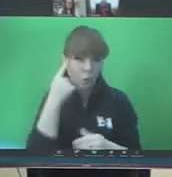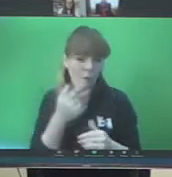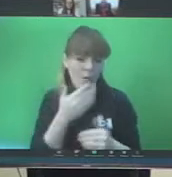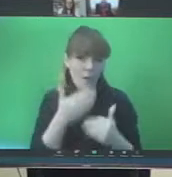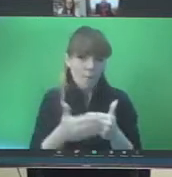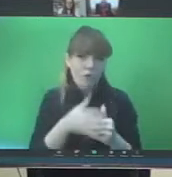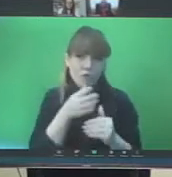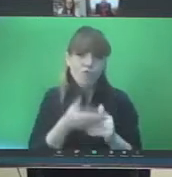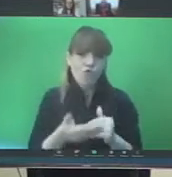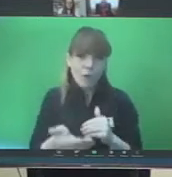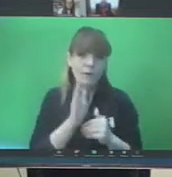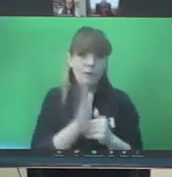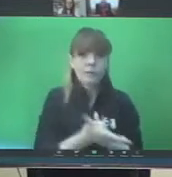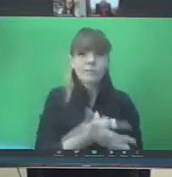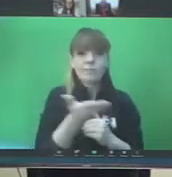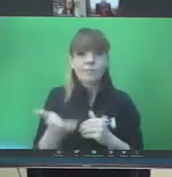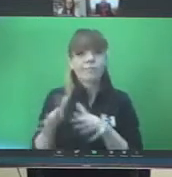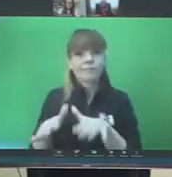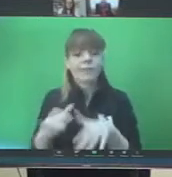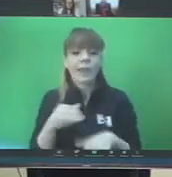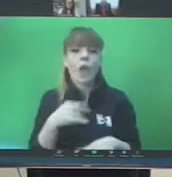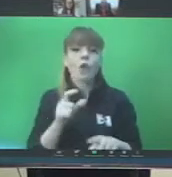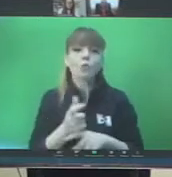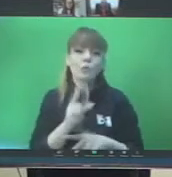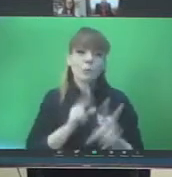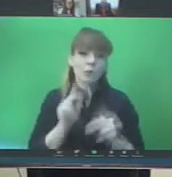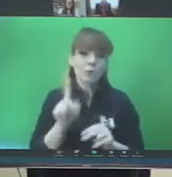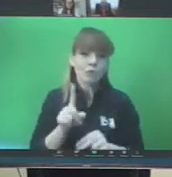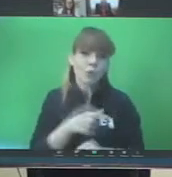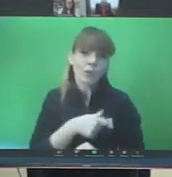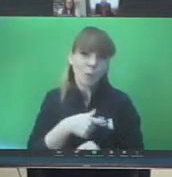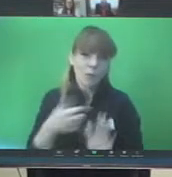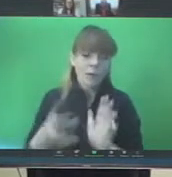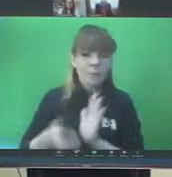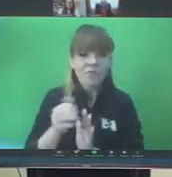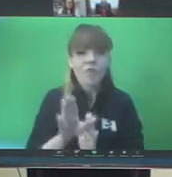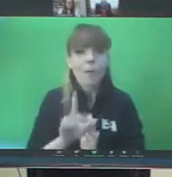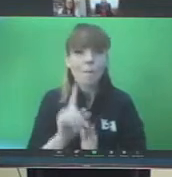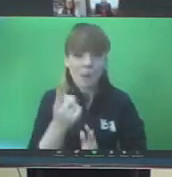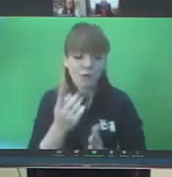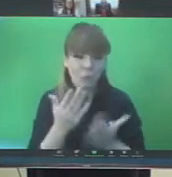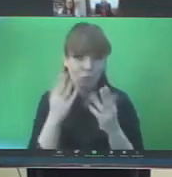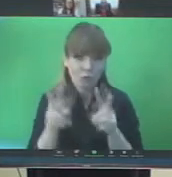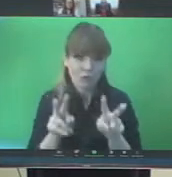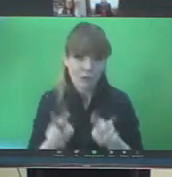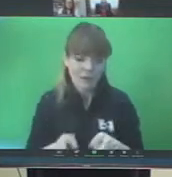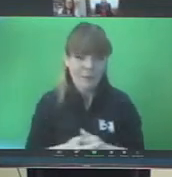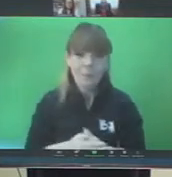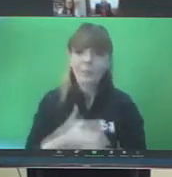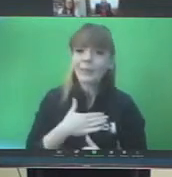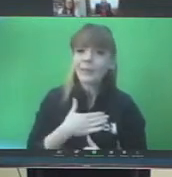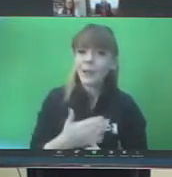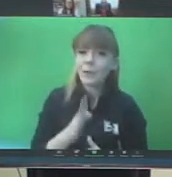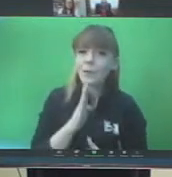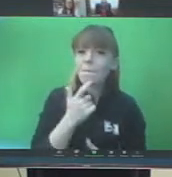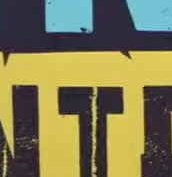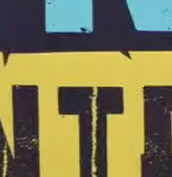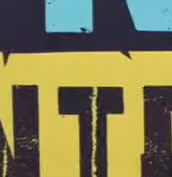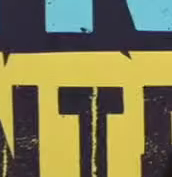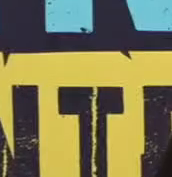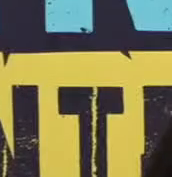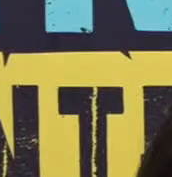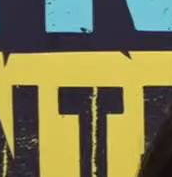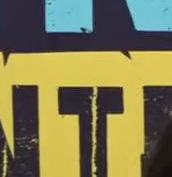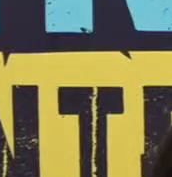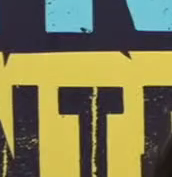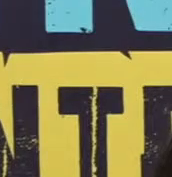the hall, and I hope that the deputies will support it in the first reading. Thank you, Ms. Oksana. Thank you, dear journalists, for the